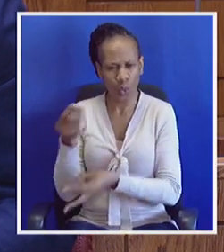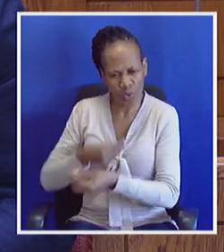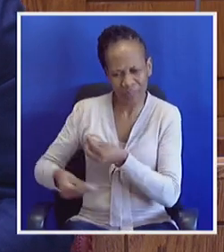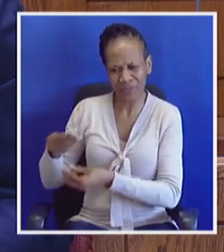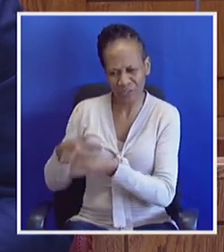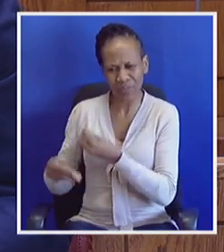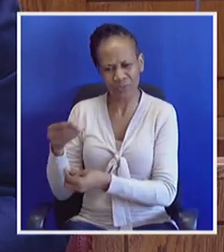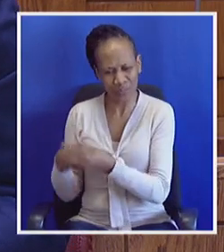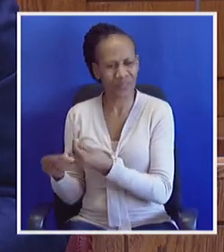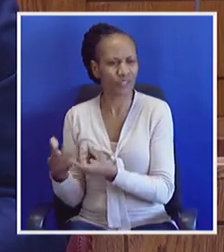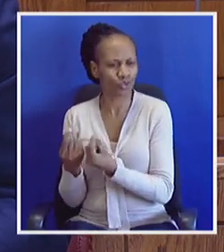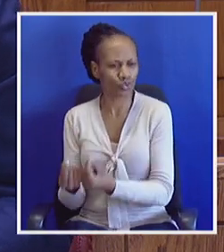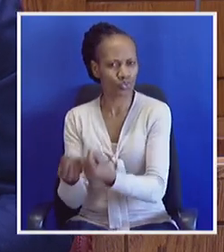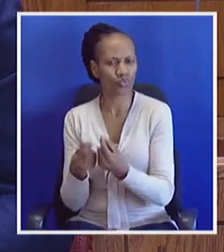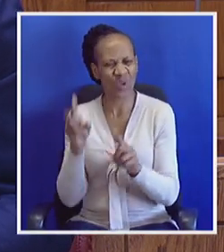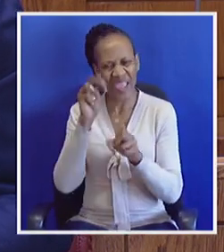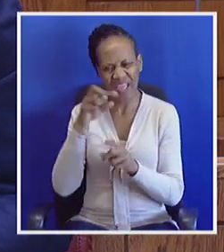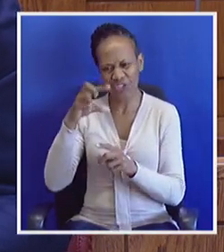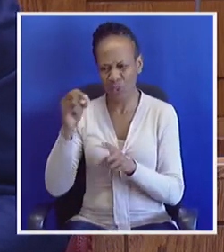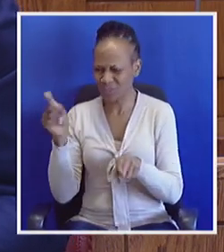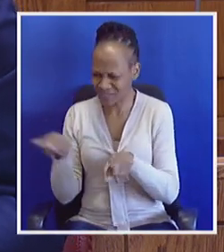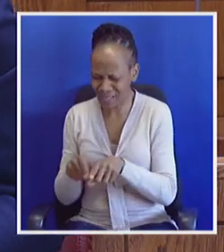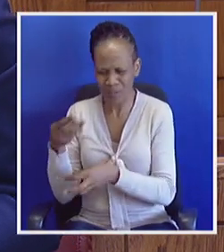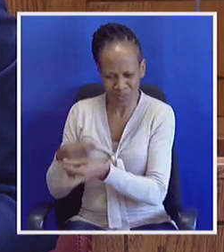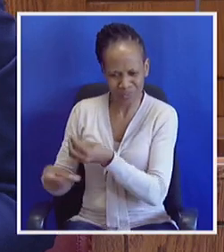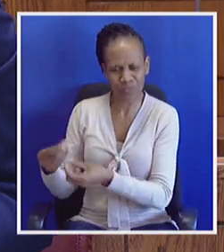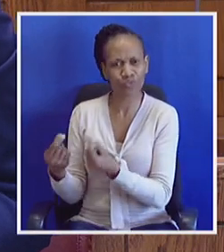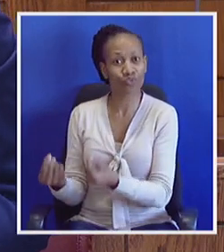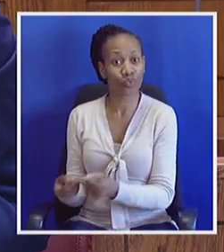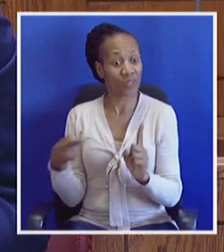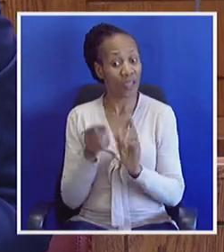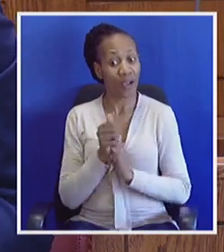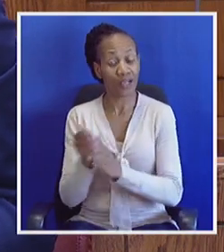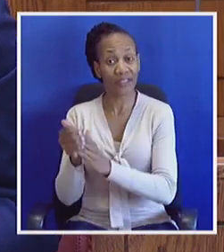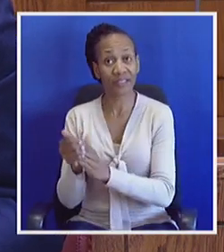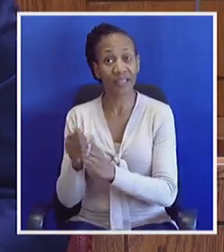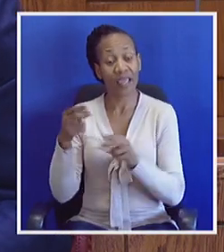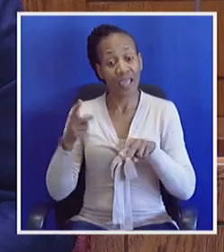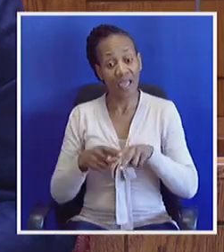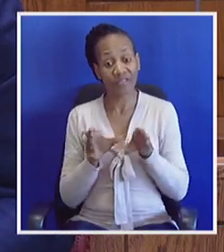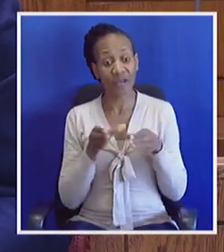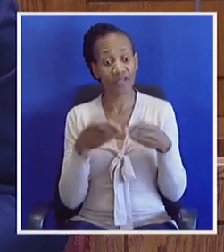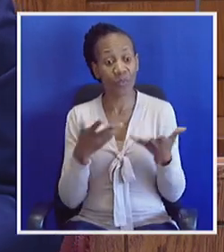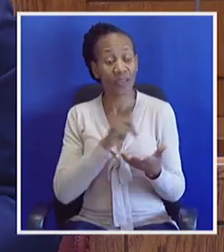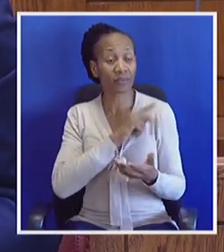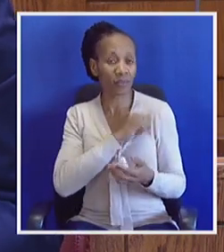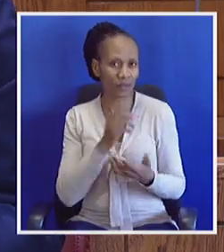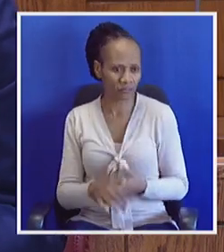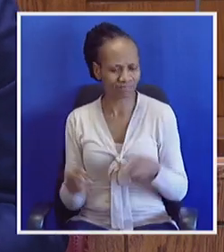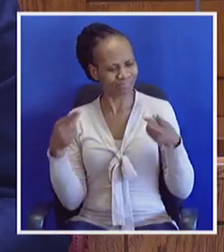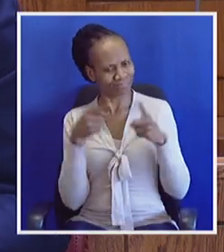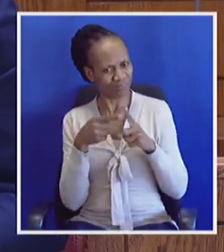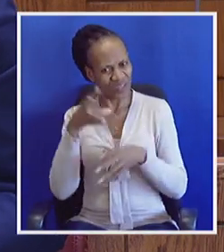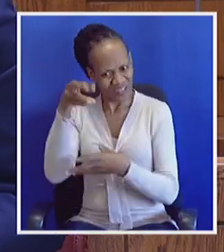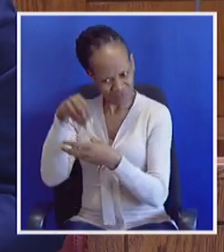him by stakeholders and NGOs at the time when he was presiding as the head of the HIV/AIDS in KZN. He was also